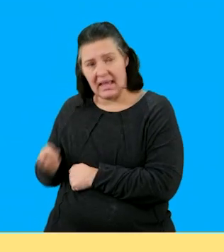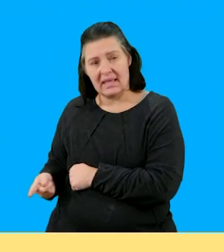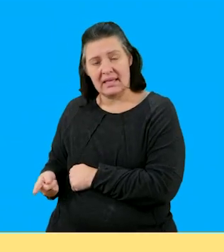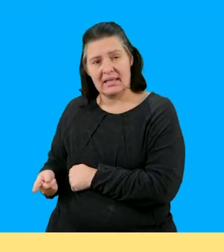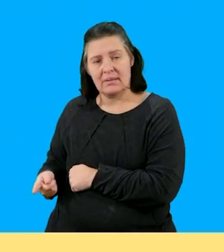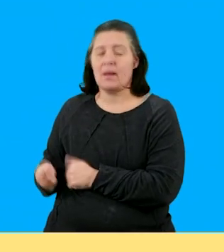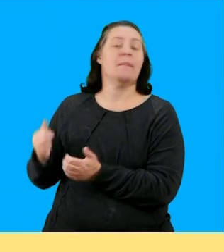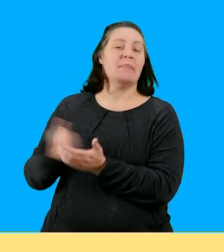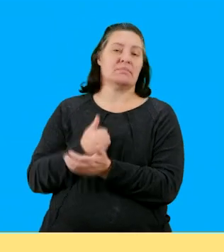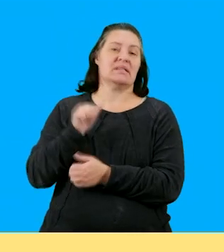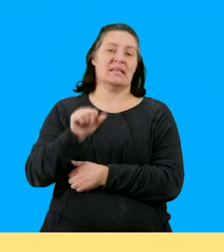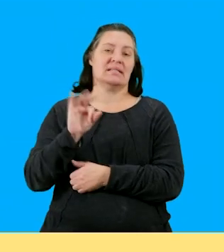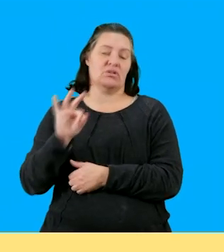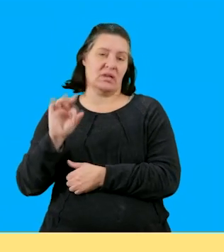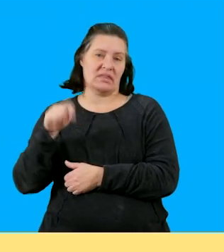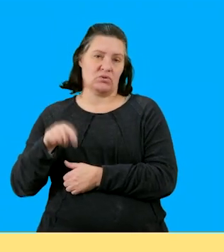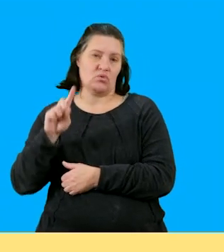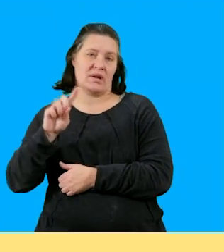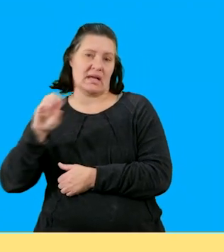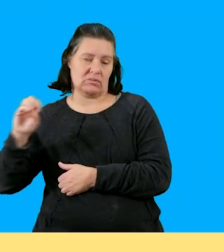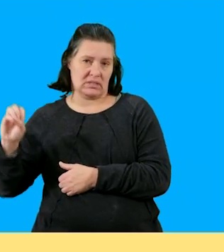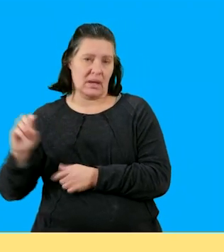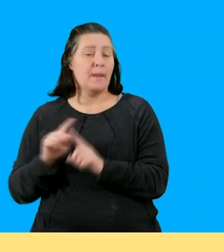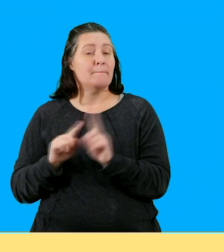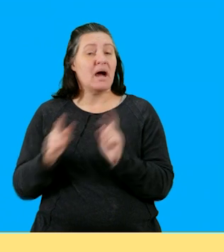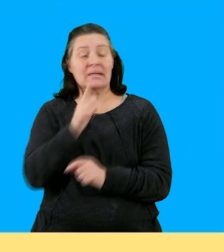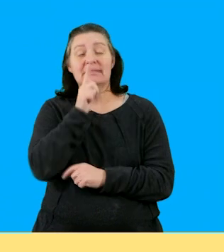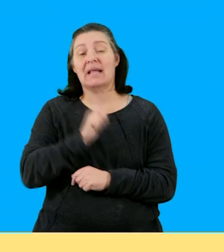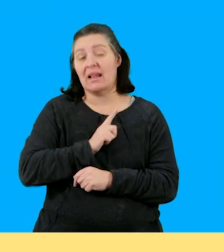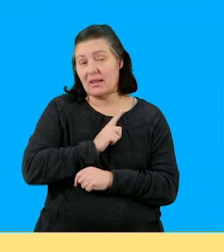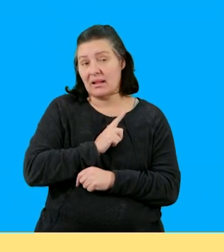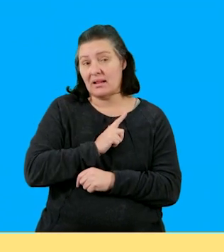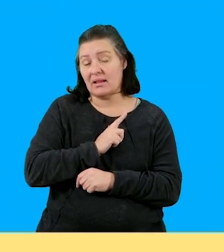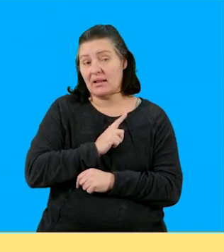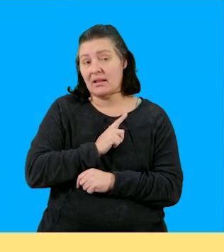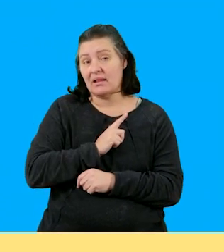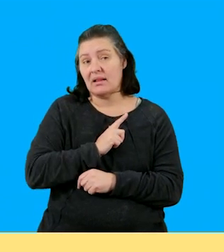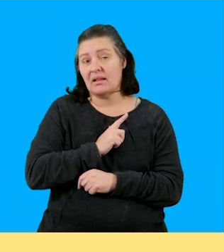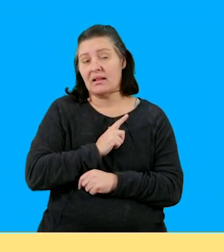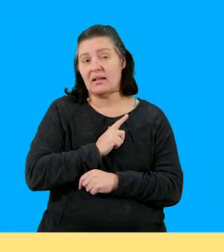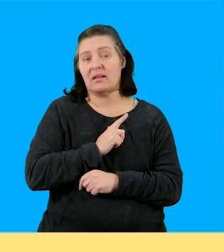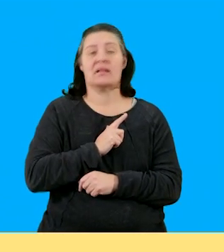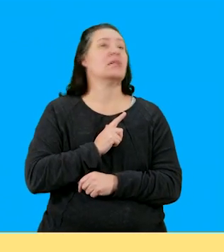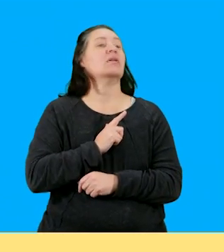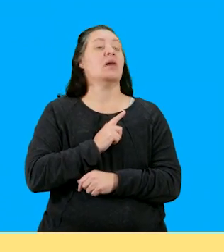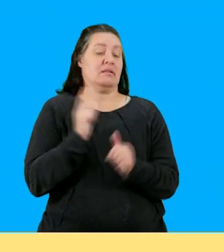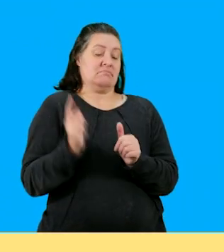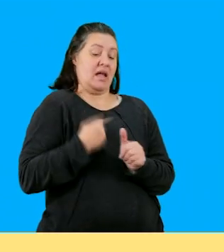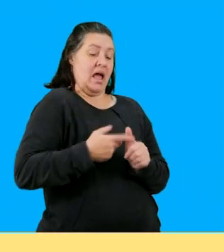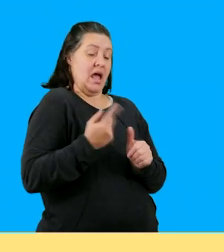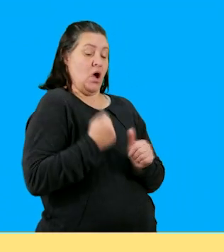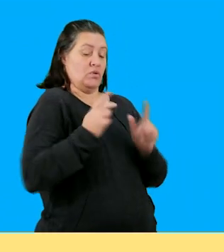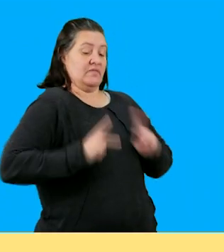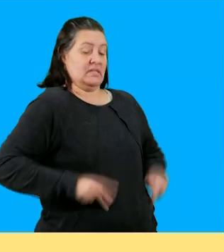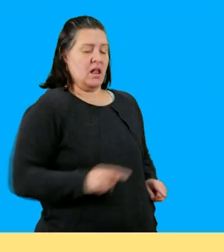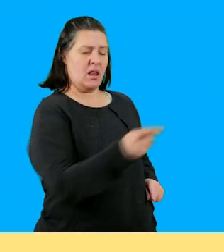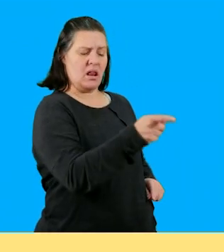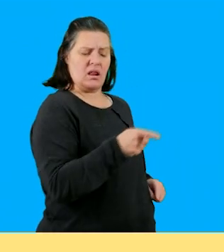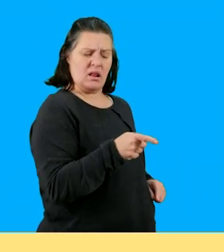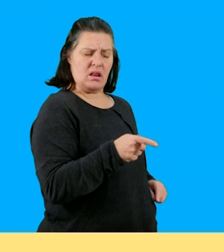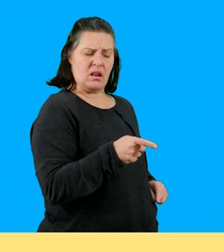stock to the value of 14,500. As you can see here, there's a difference between the business books and